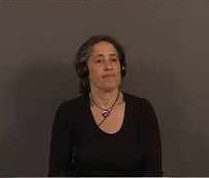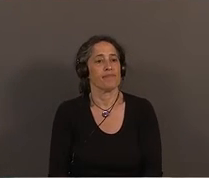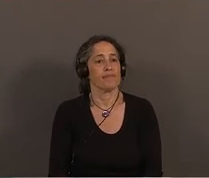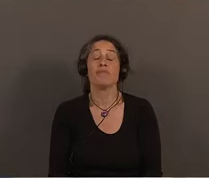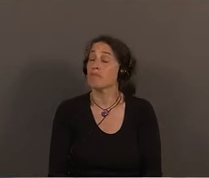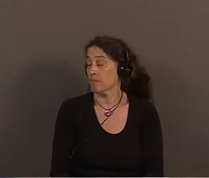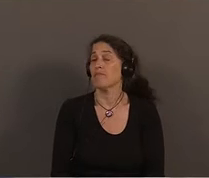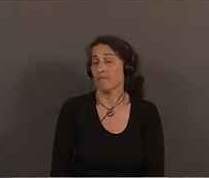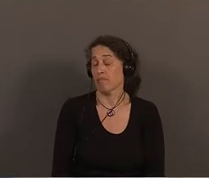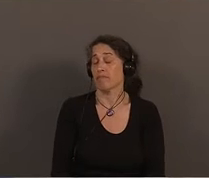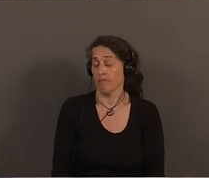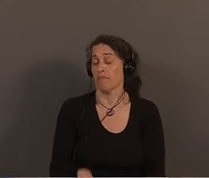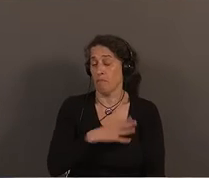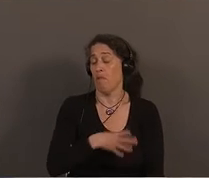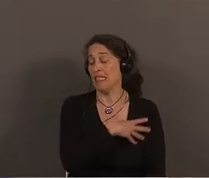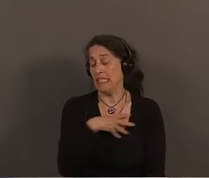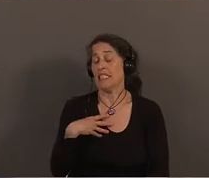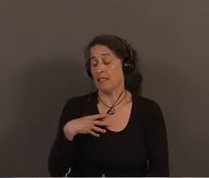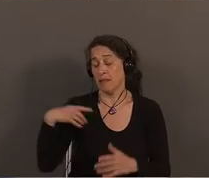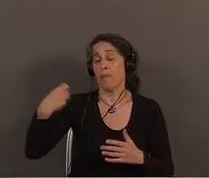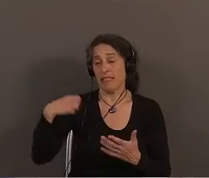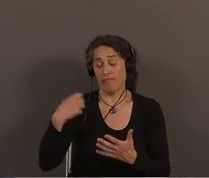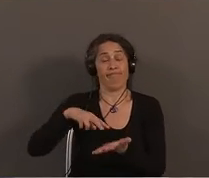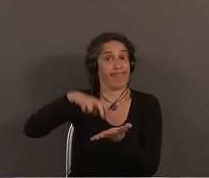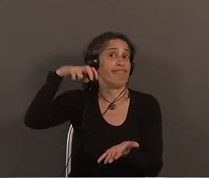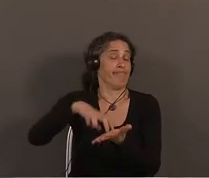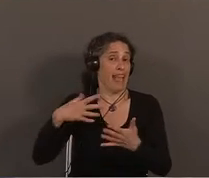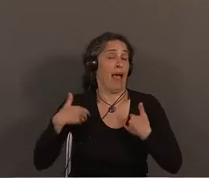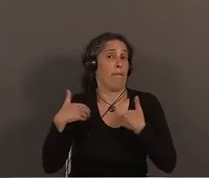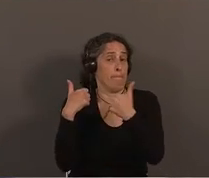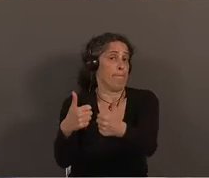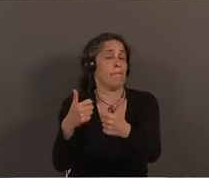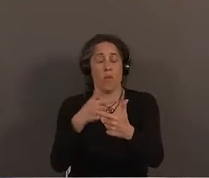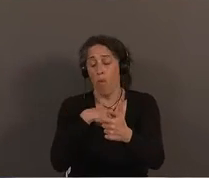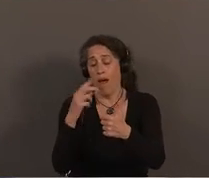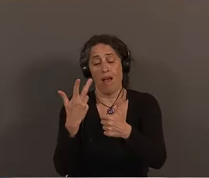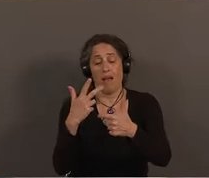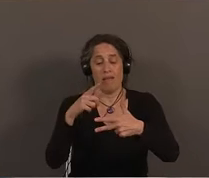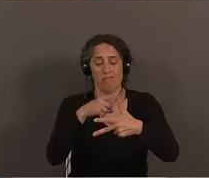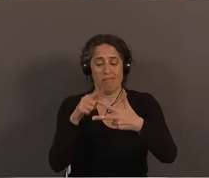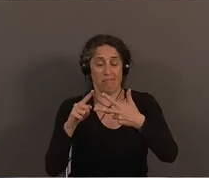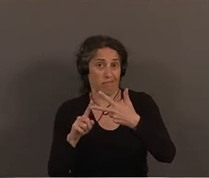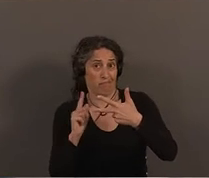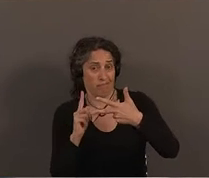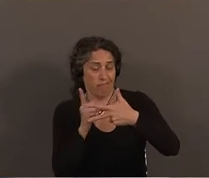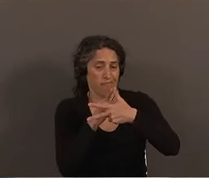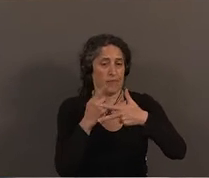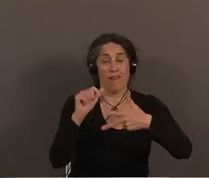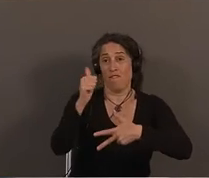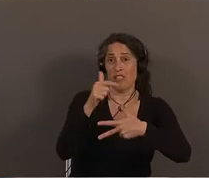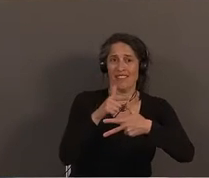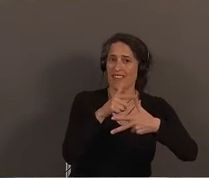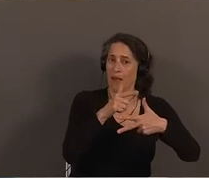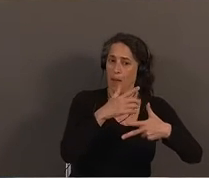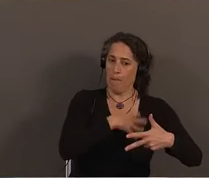this process was something which was quite vital for three different reasons for us. First and foremost, as our Prime Minister